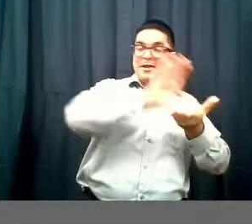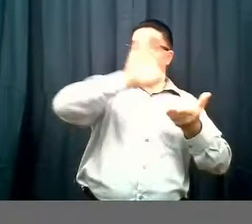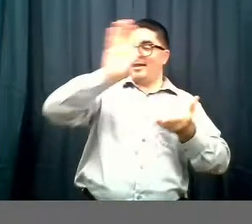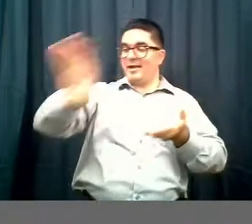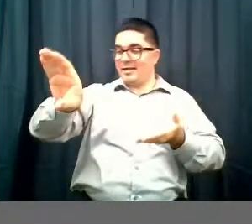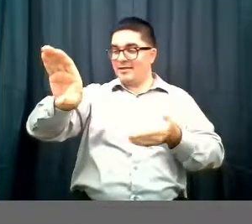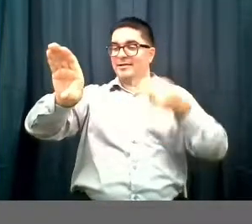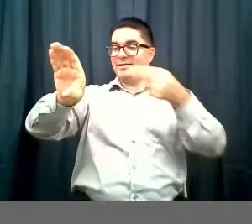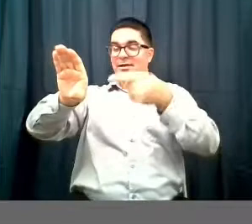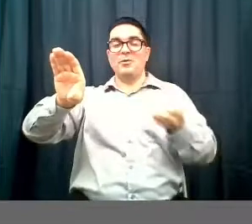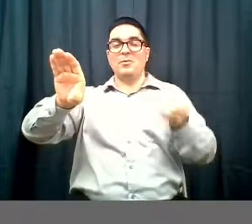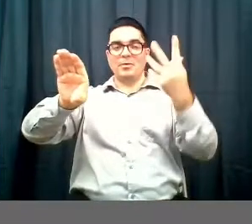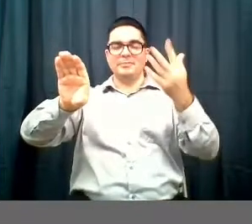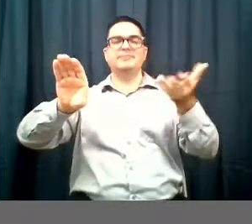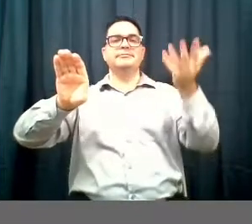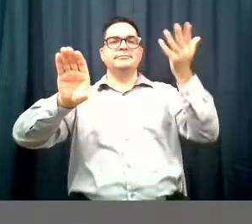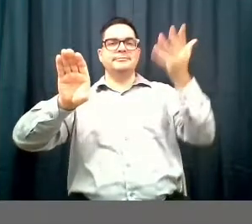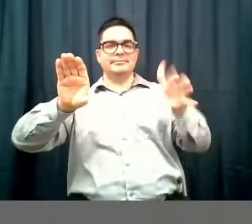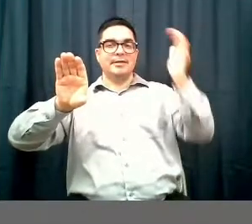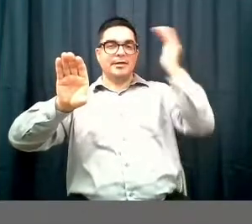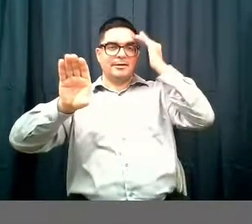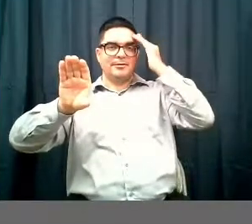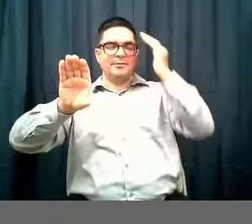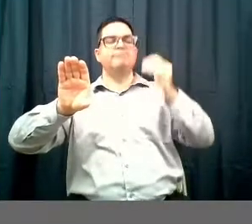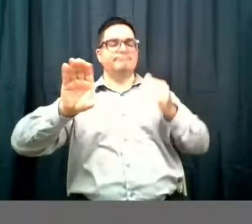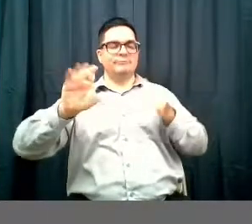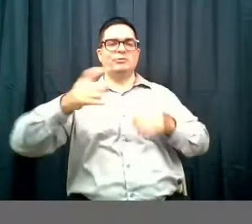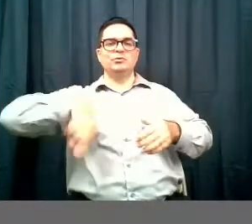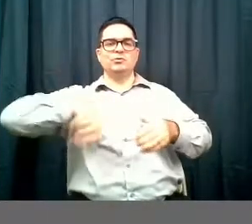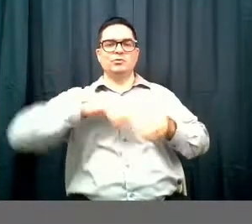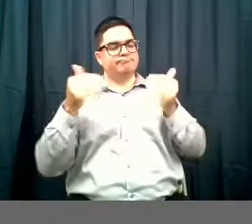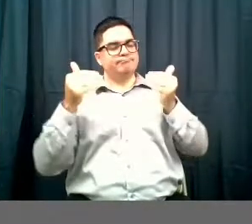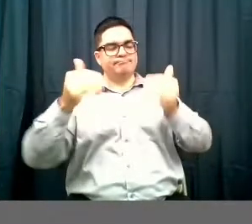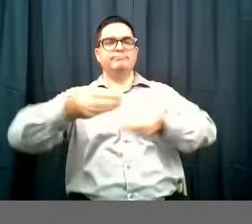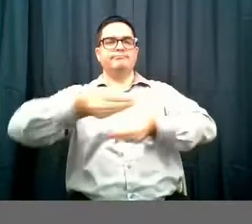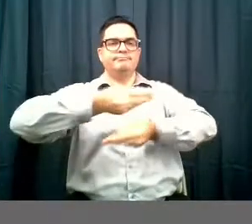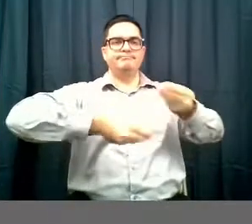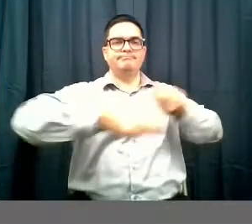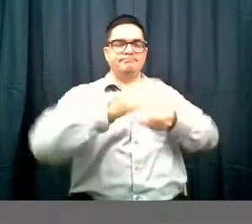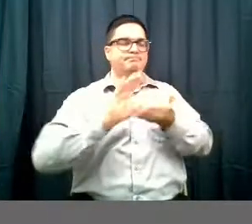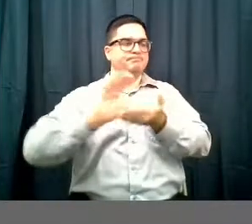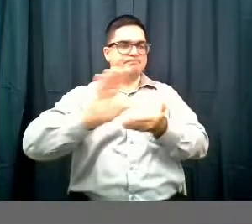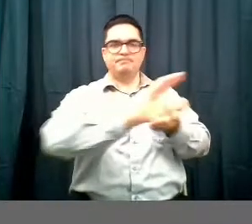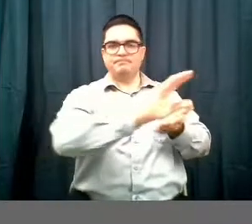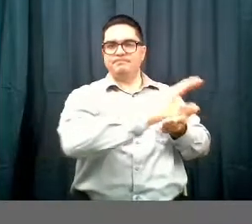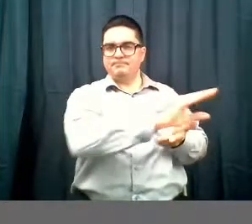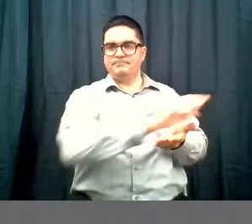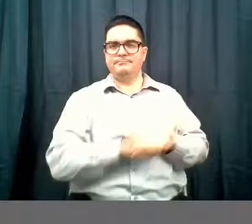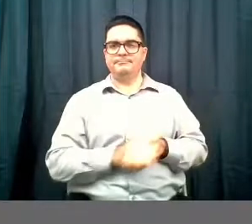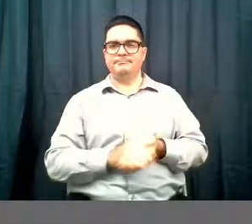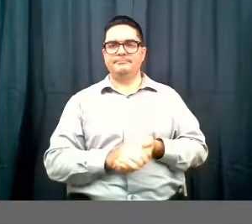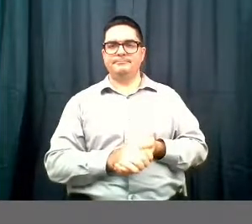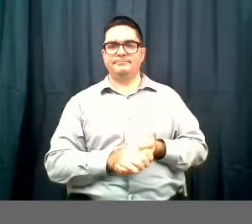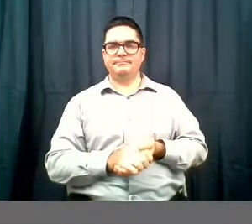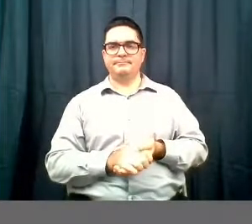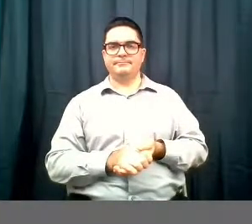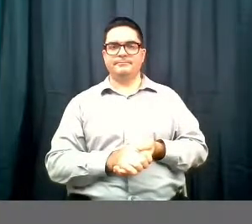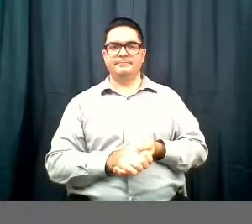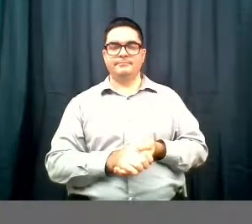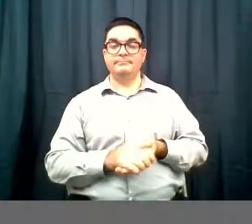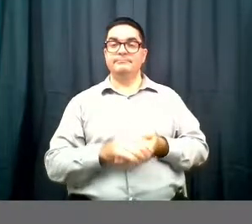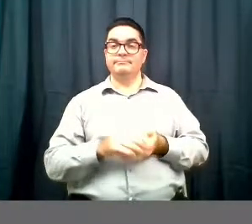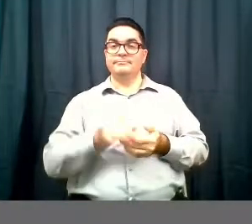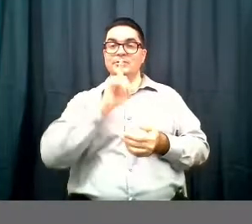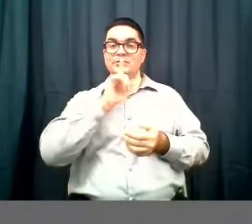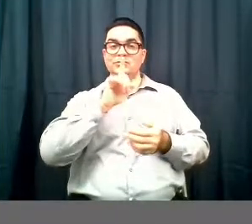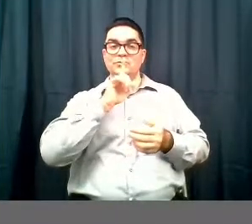available. Again, it's important to underline, the revenues were significantly increased as a result of that exact federal funding, which played